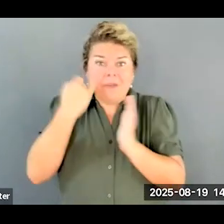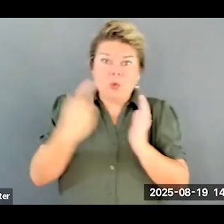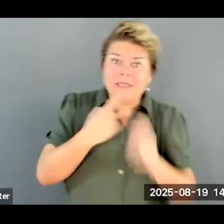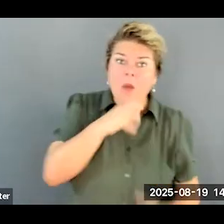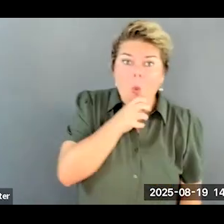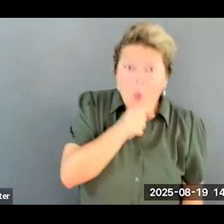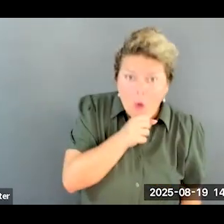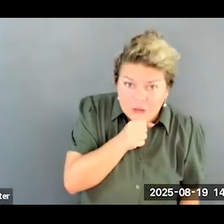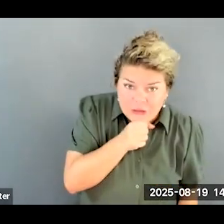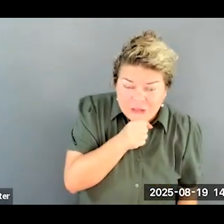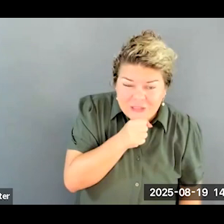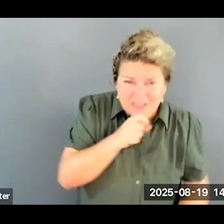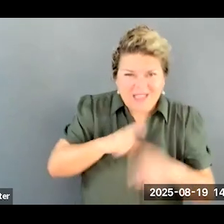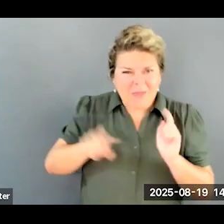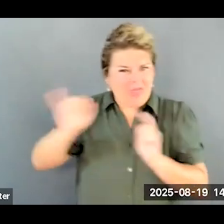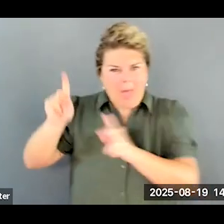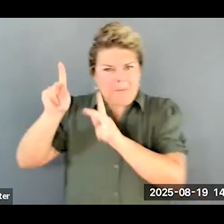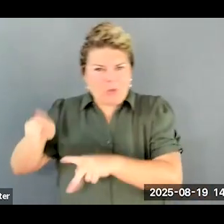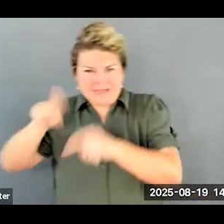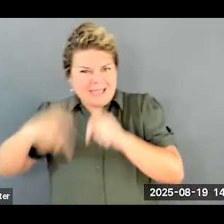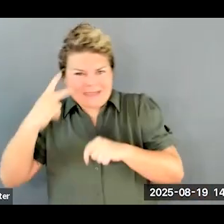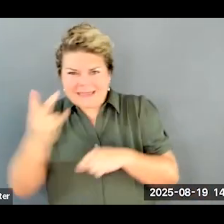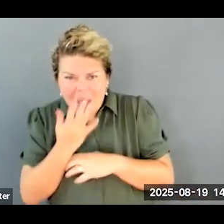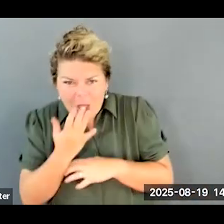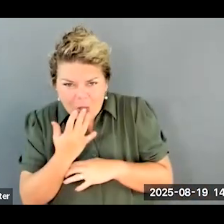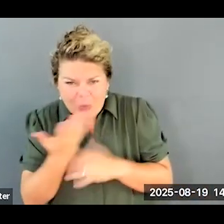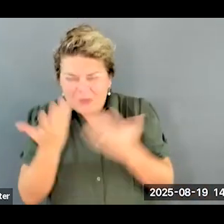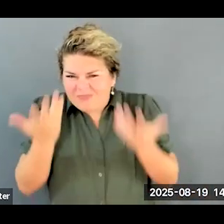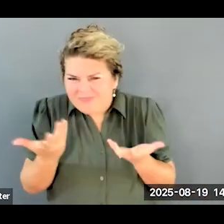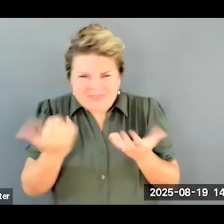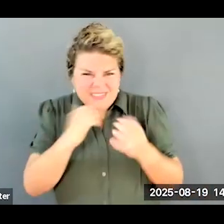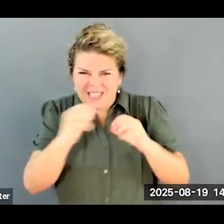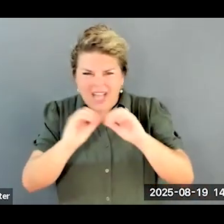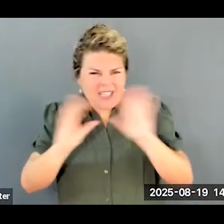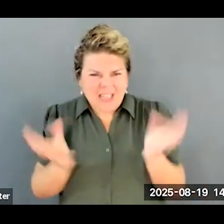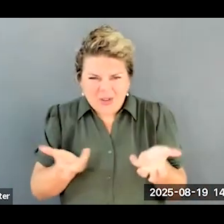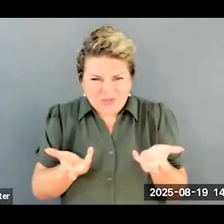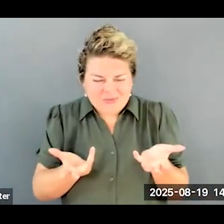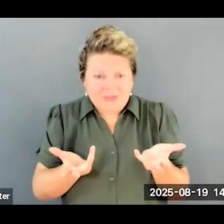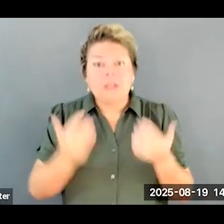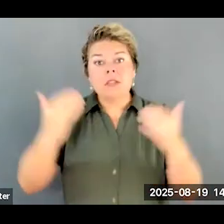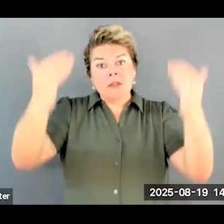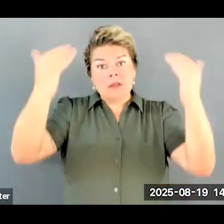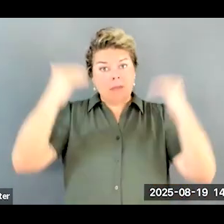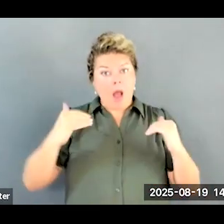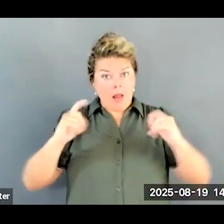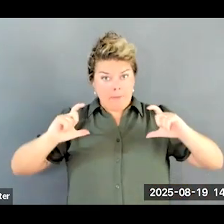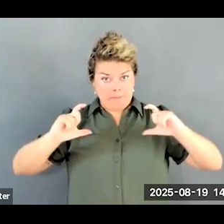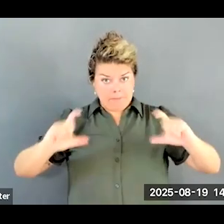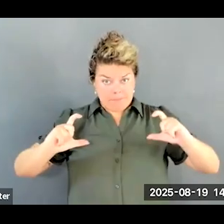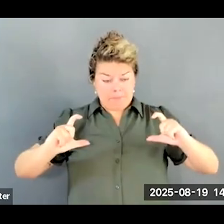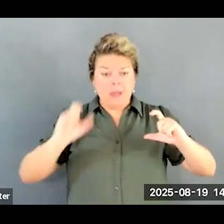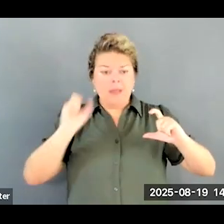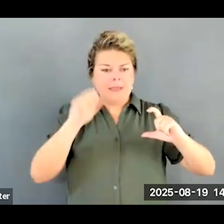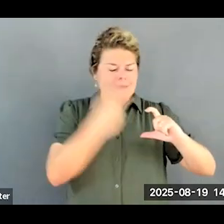represents X, blue represents Y, green represents Z. So in the second two below, we